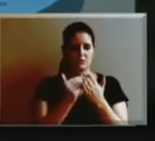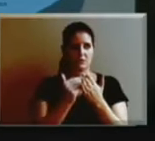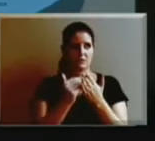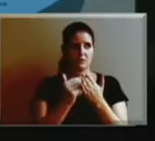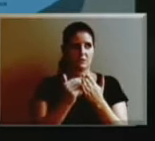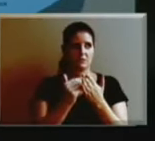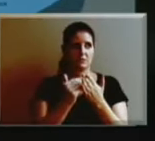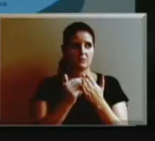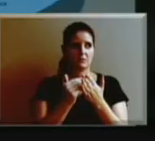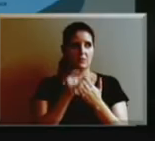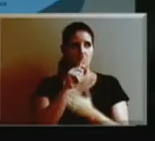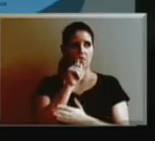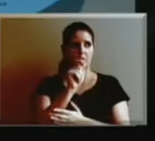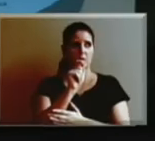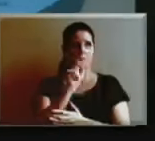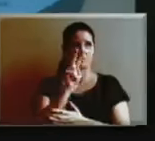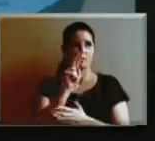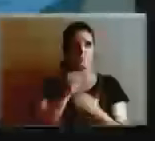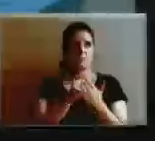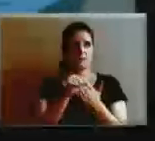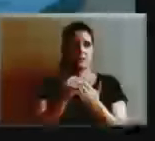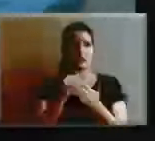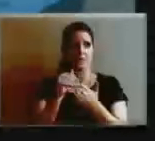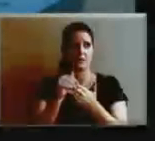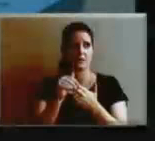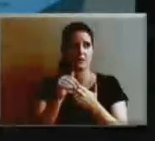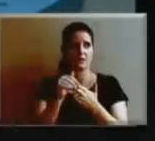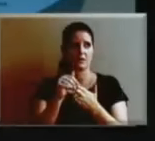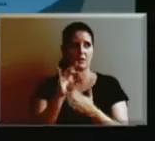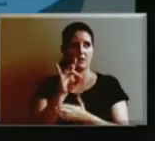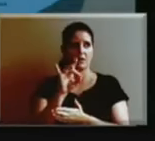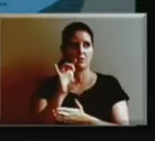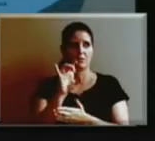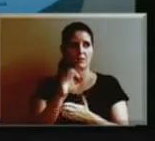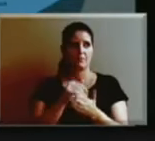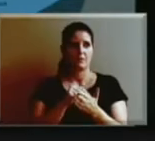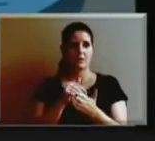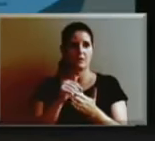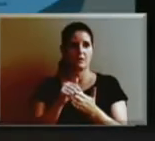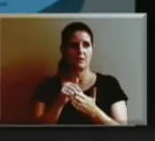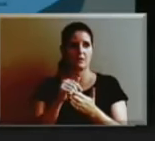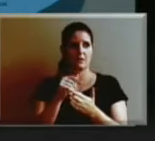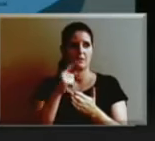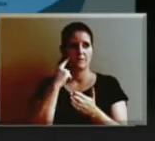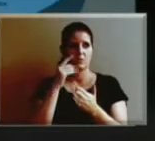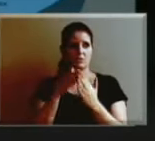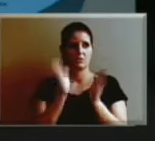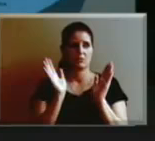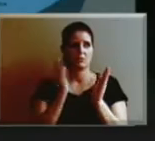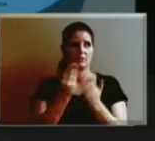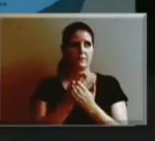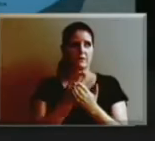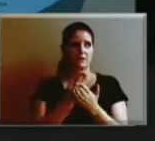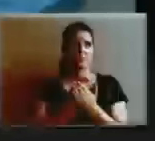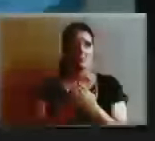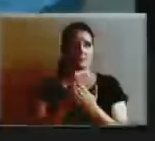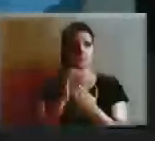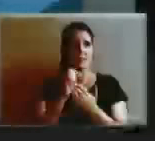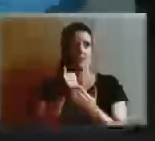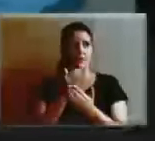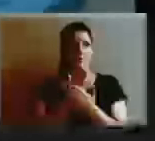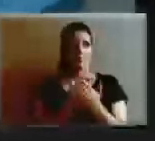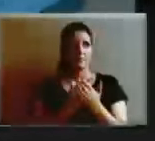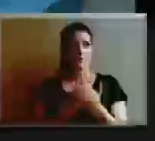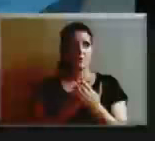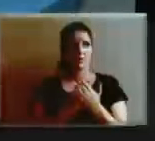revenue, $1.2 billion with approximately $800 million of it being general fund. The other portion,